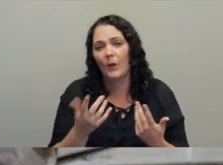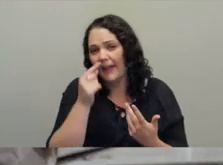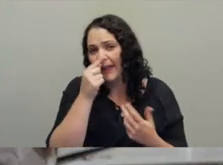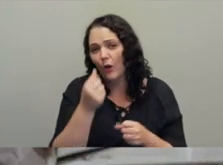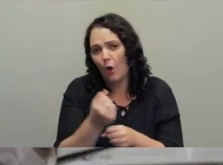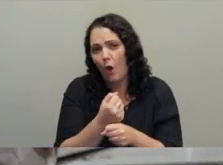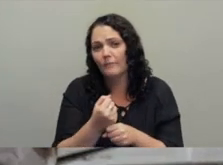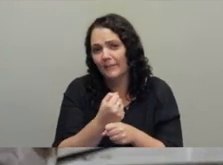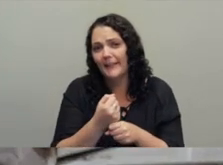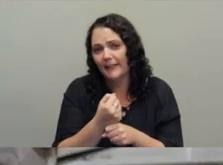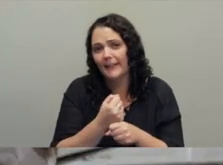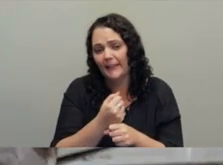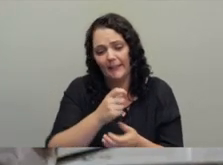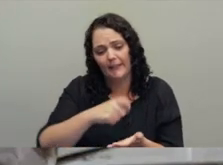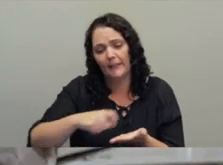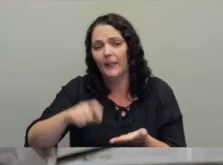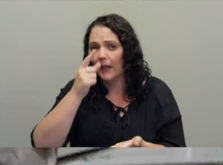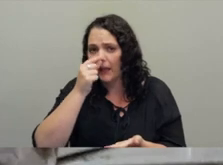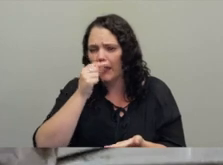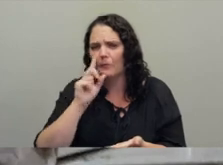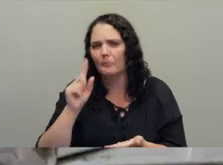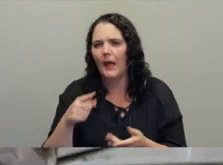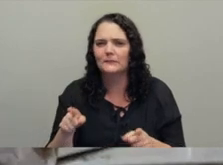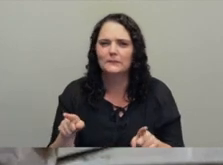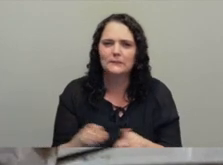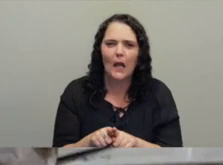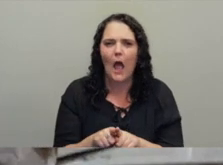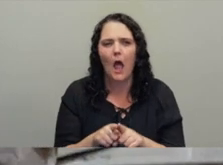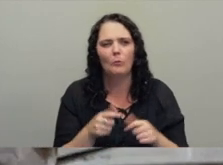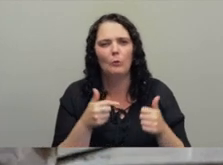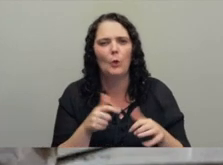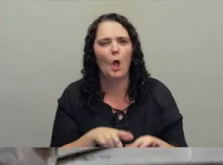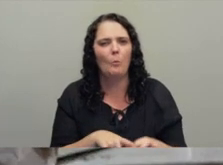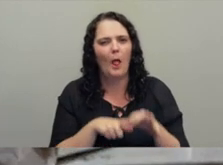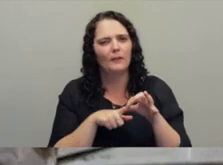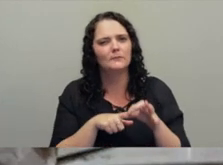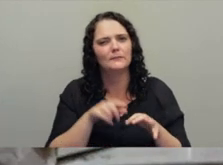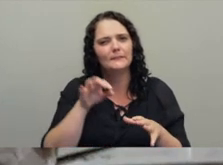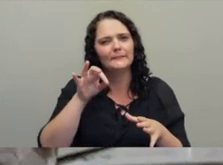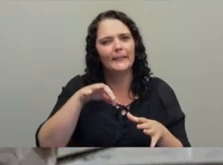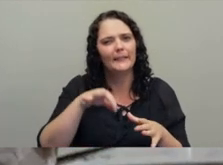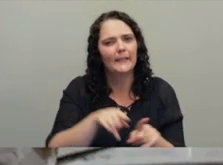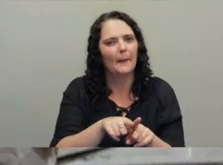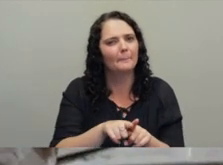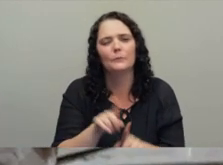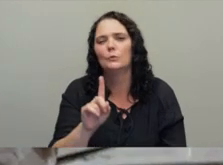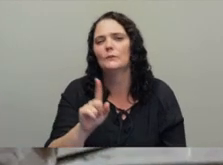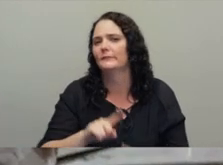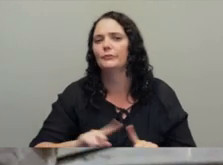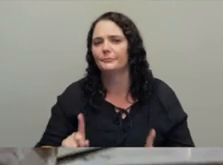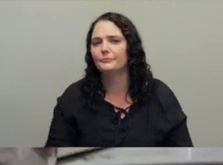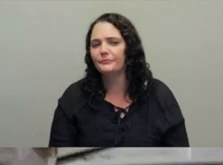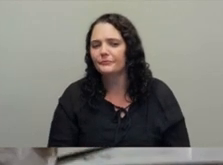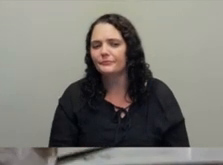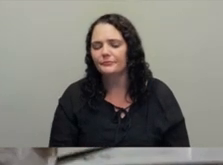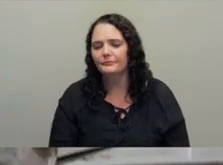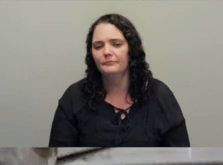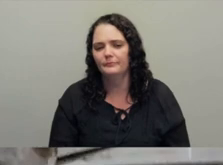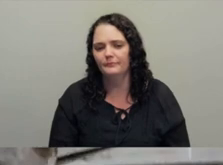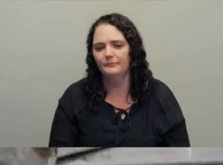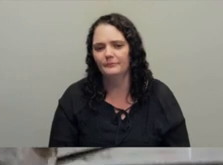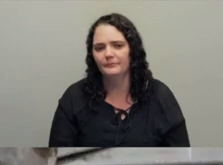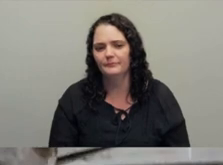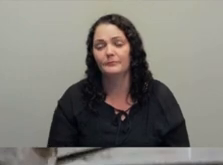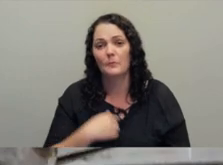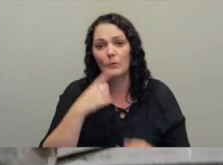quality, the sensitivity that tea will, but it will work. So let me switch over to the other camera, and I want to show you how to make one of these